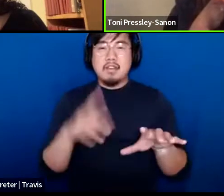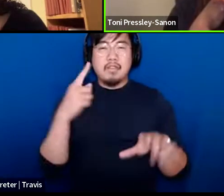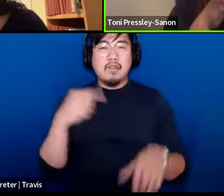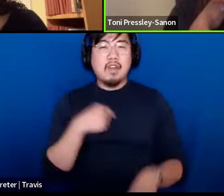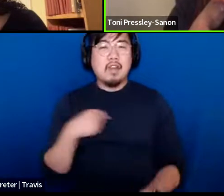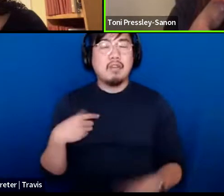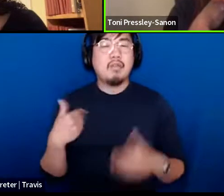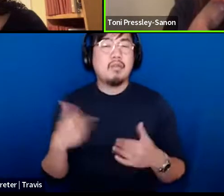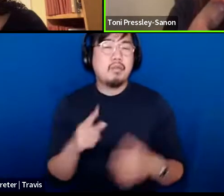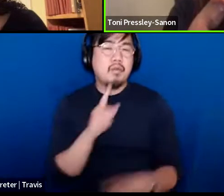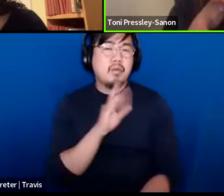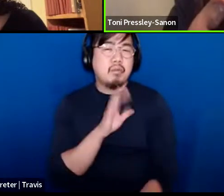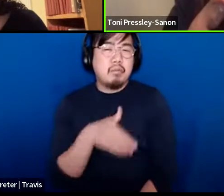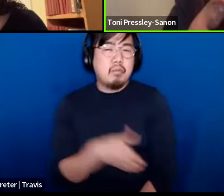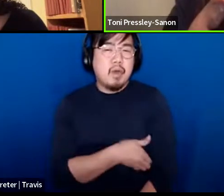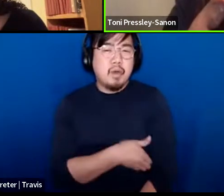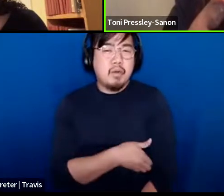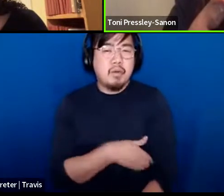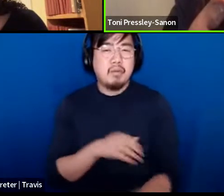practice.